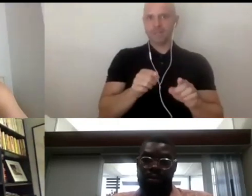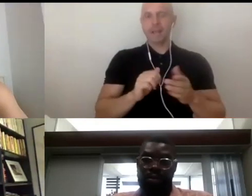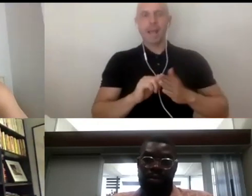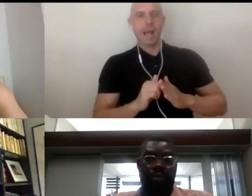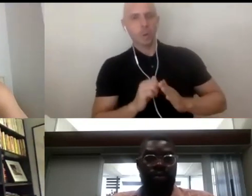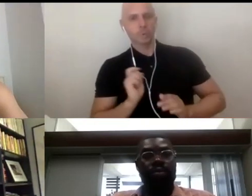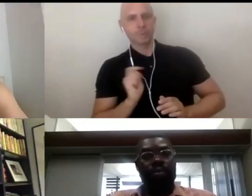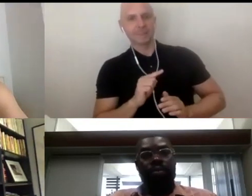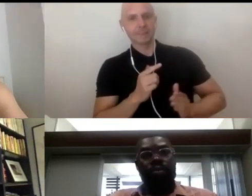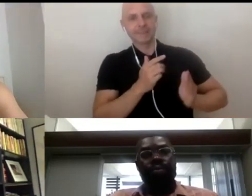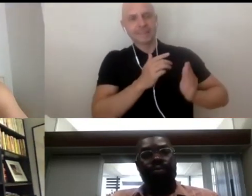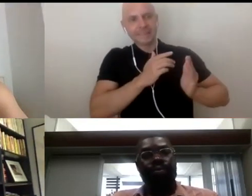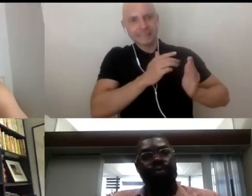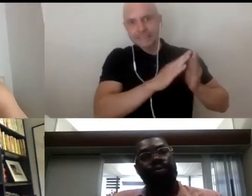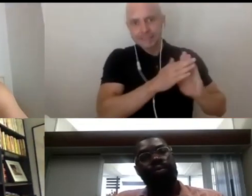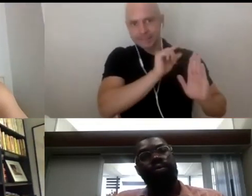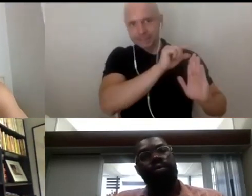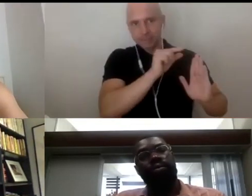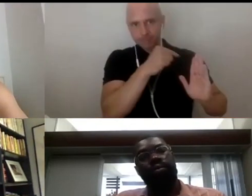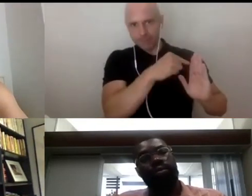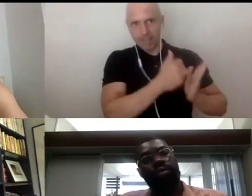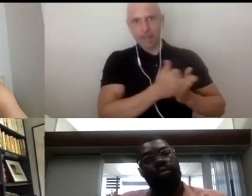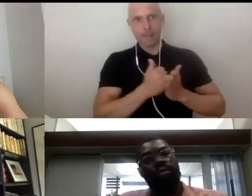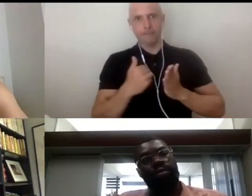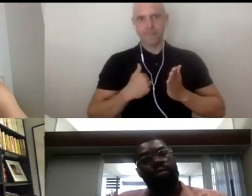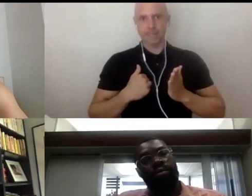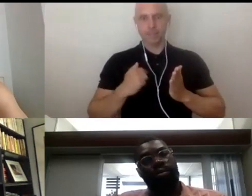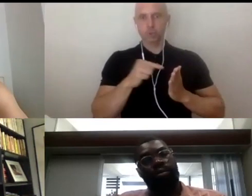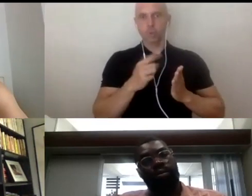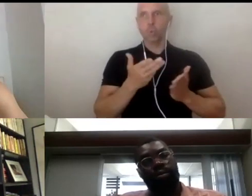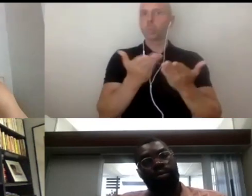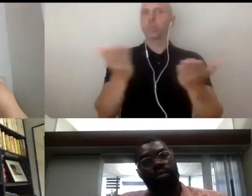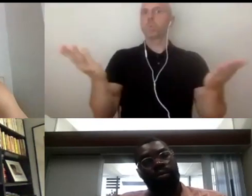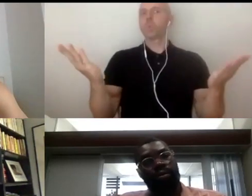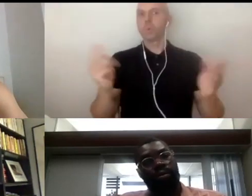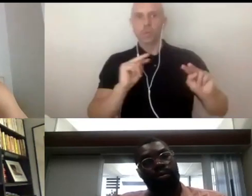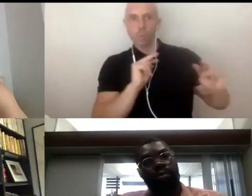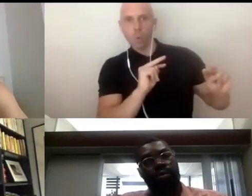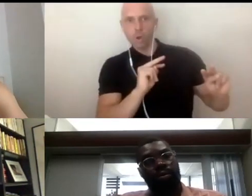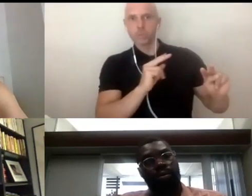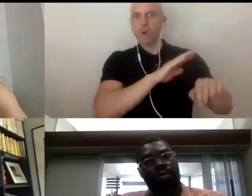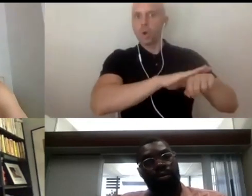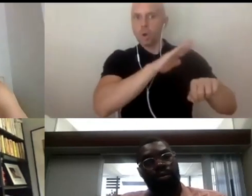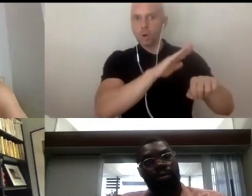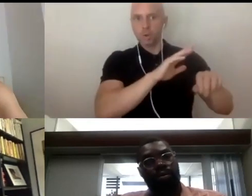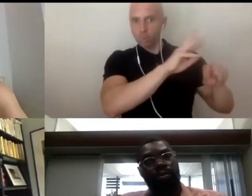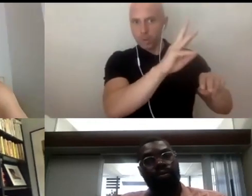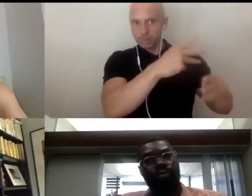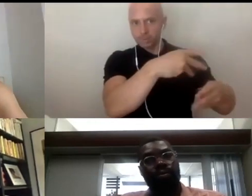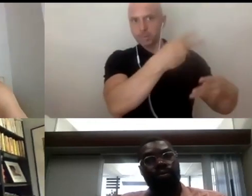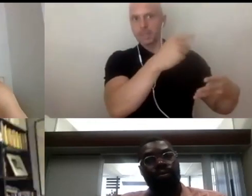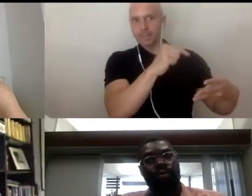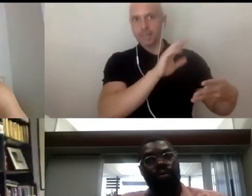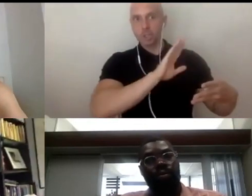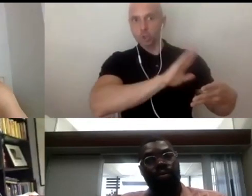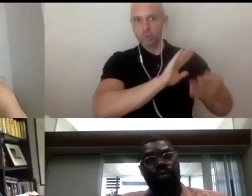where community members can see projects happening and they can see a video about the project? and then they can click and sign up